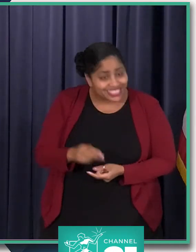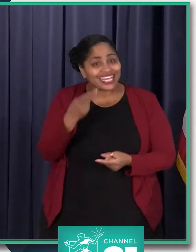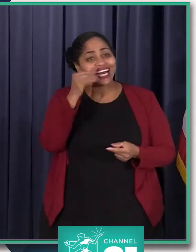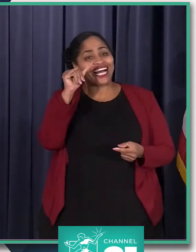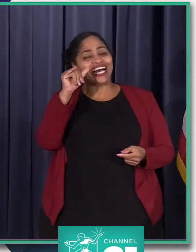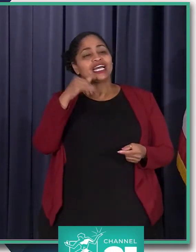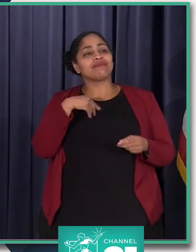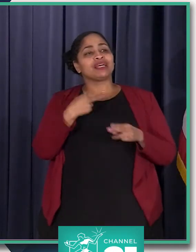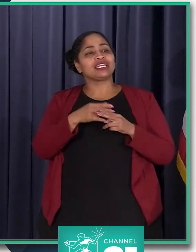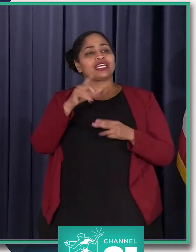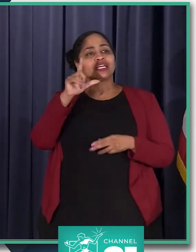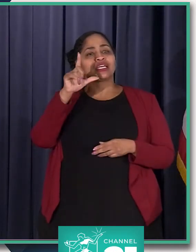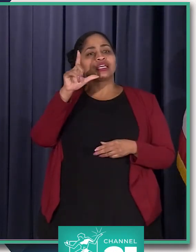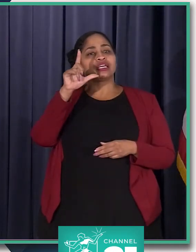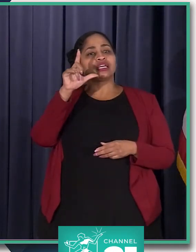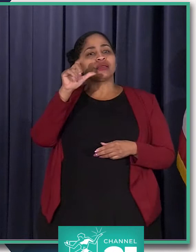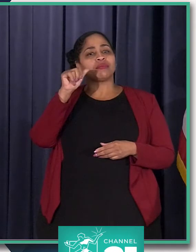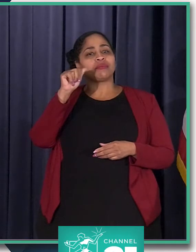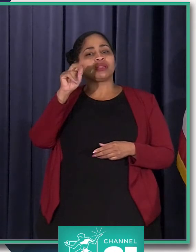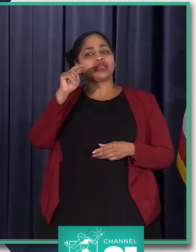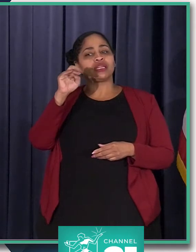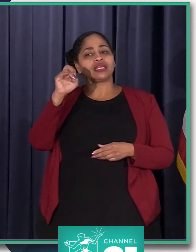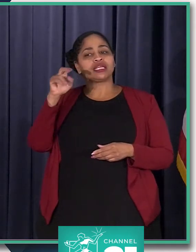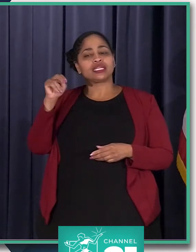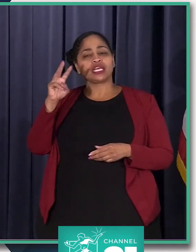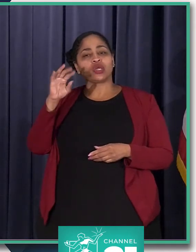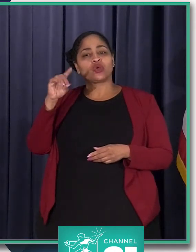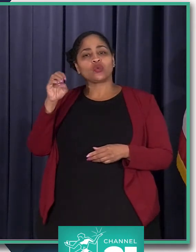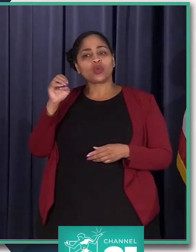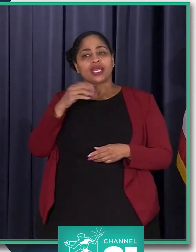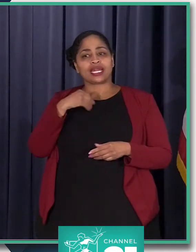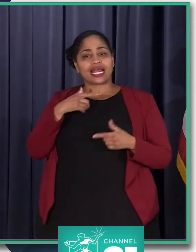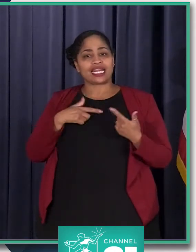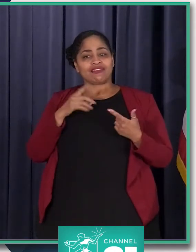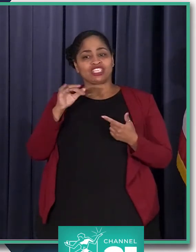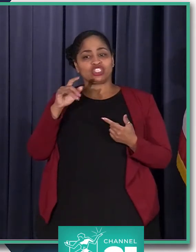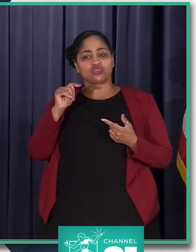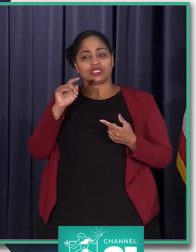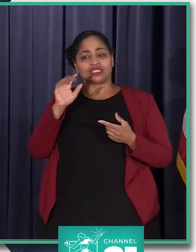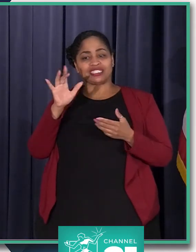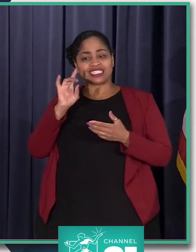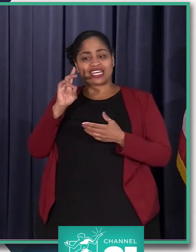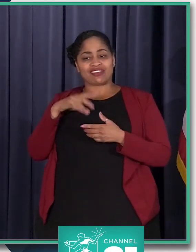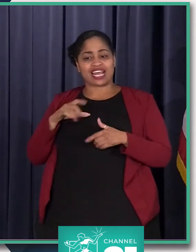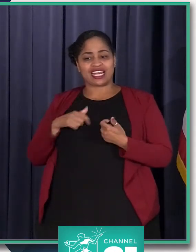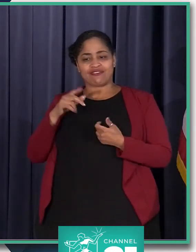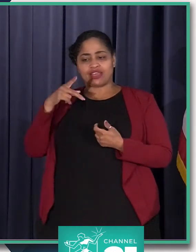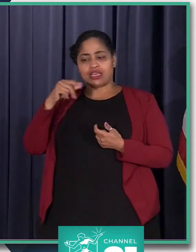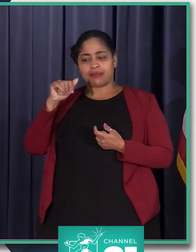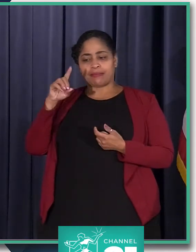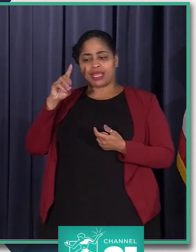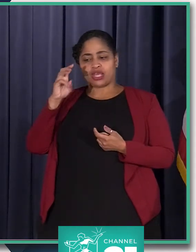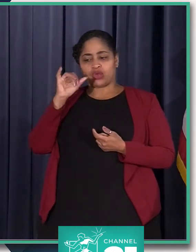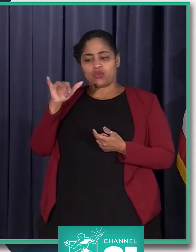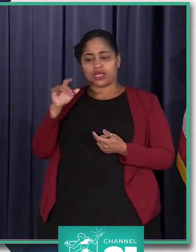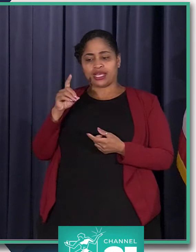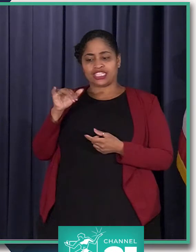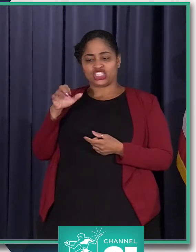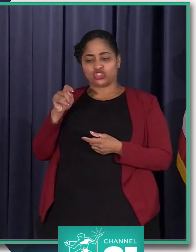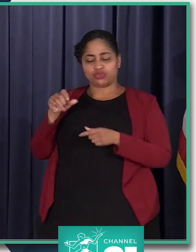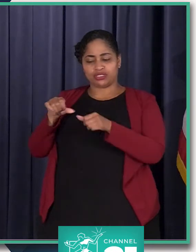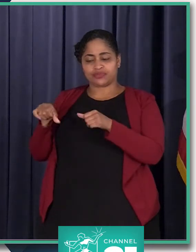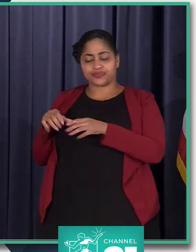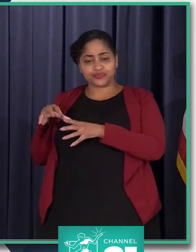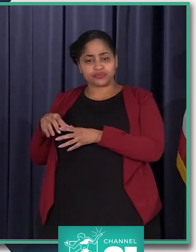Hi, my name is Lenine Wade. I am in District 7, and I live in Paveway District. I have two questions